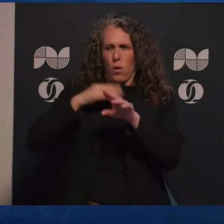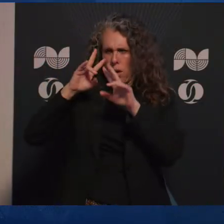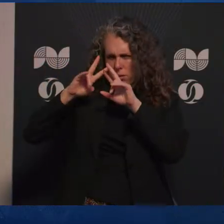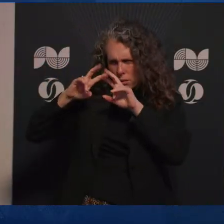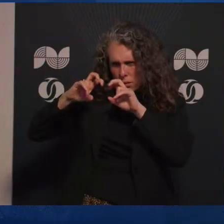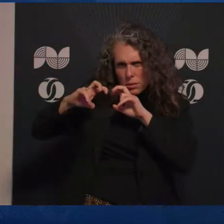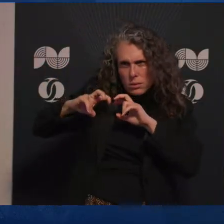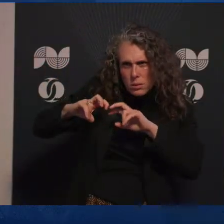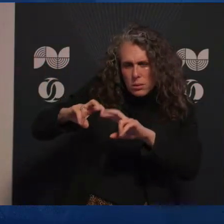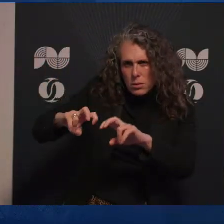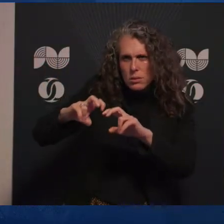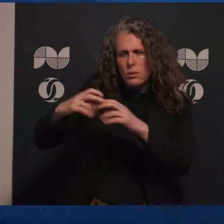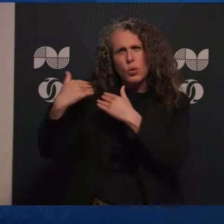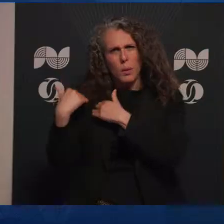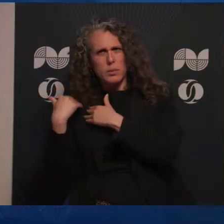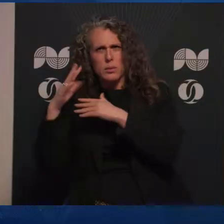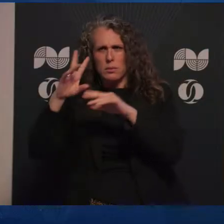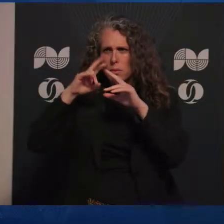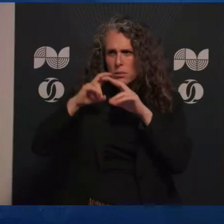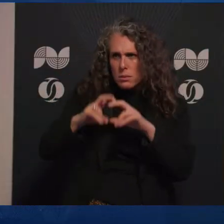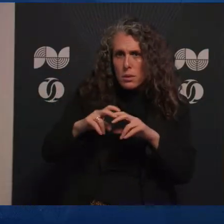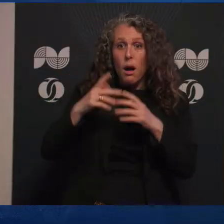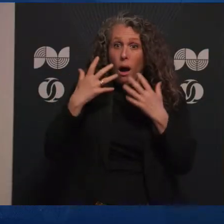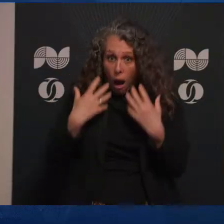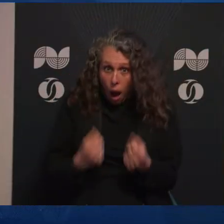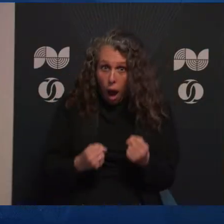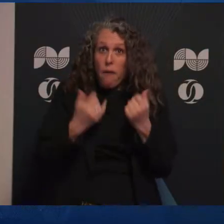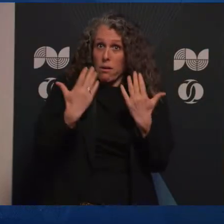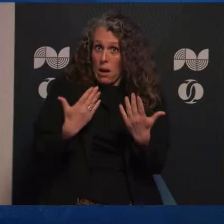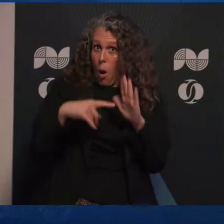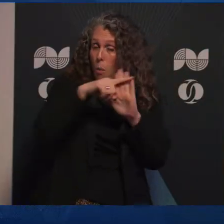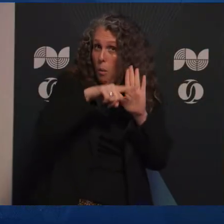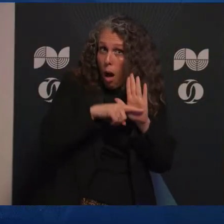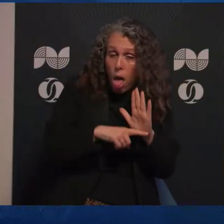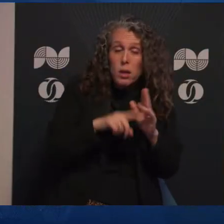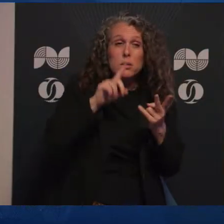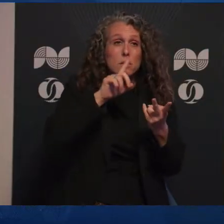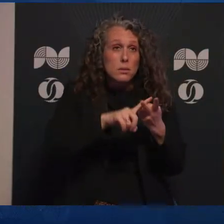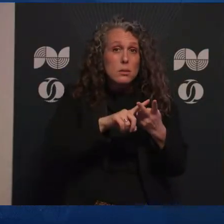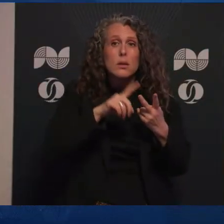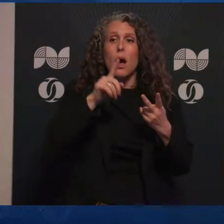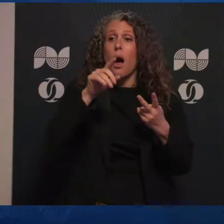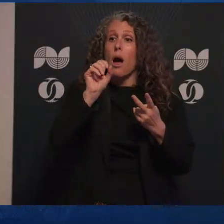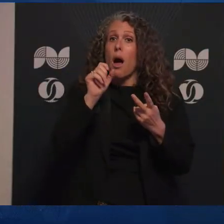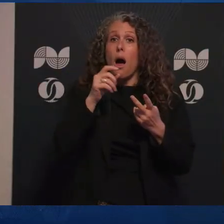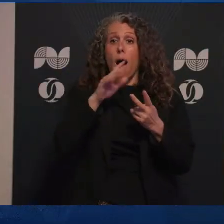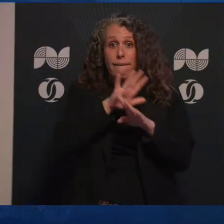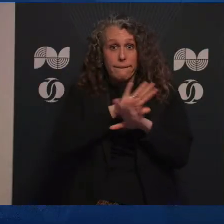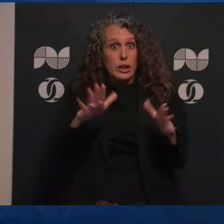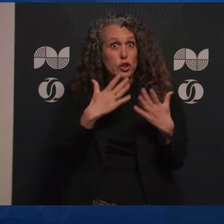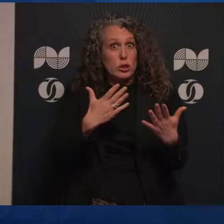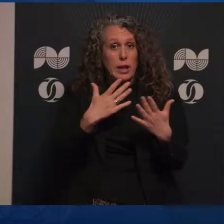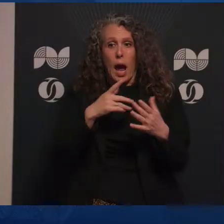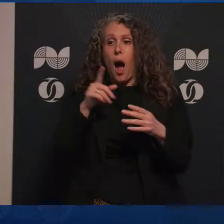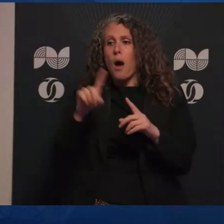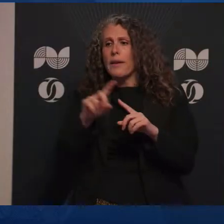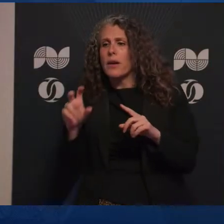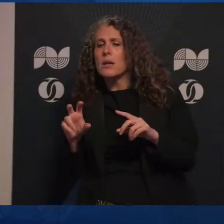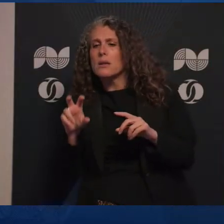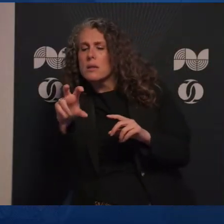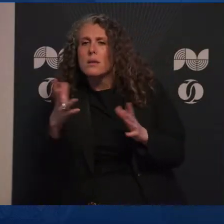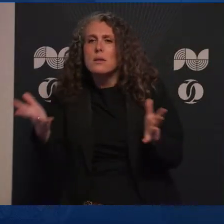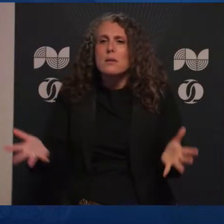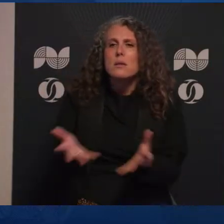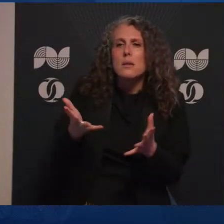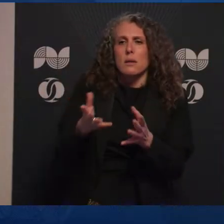these areas. Is there an active industrial policy in place? Are there incentives to stimulate a particular industry? Because, you know, if you